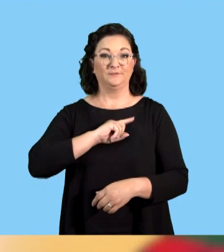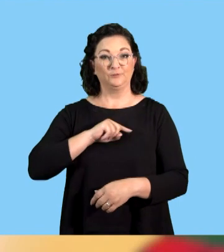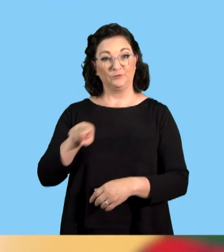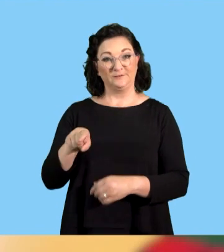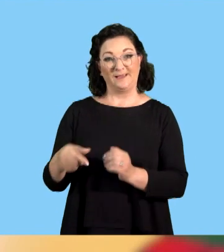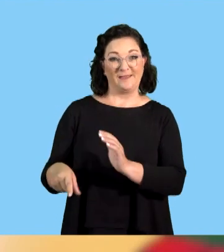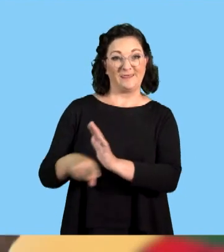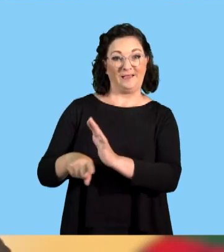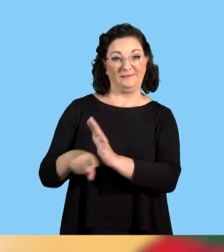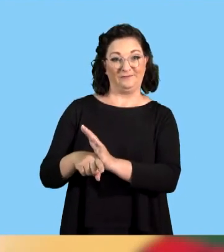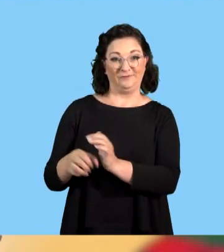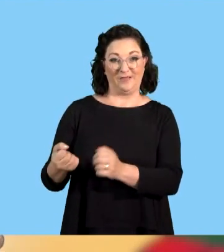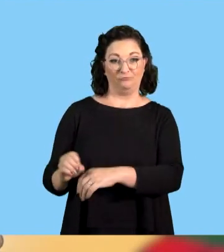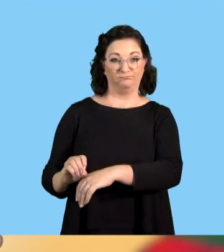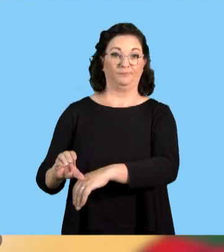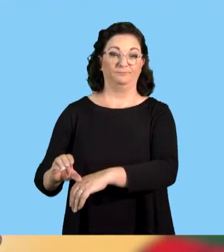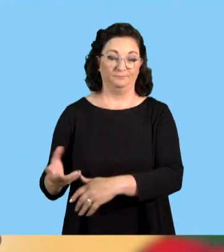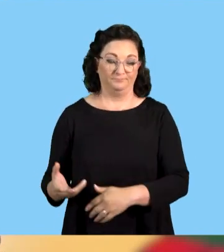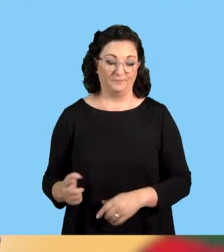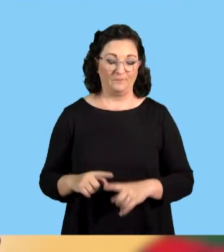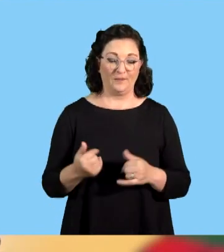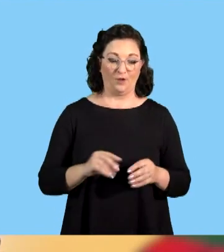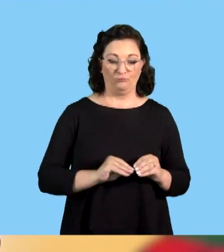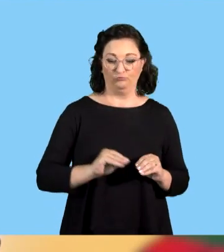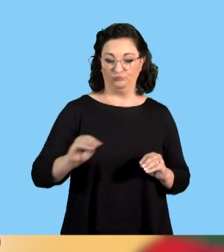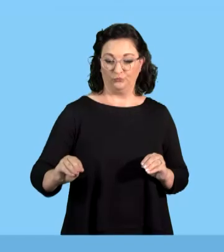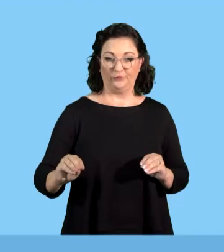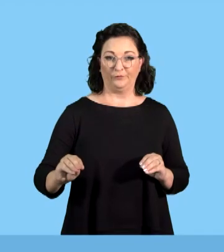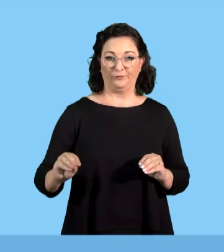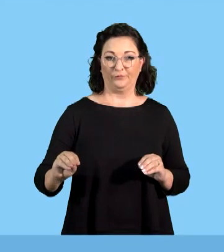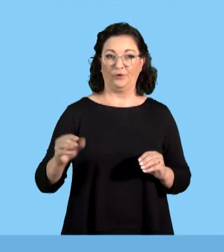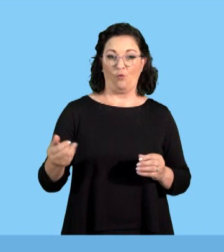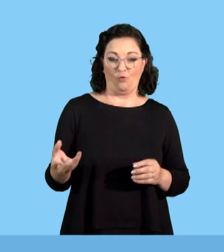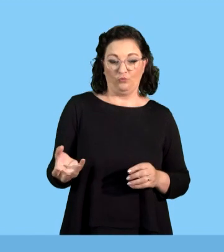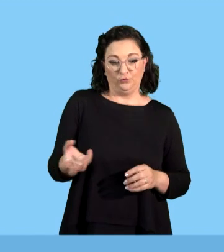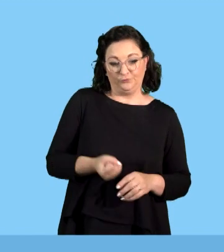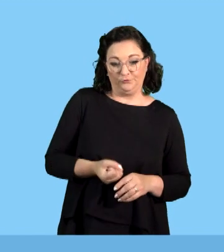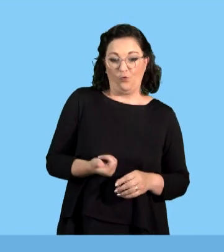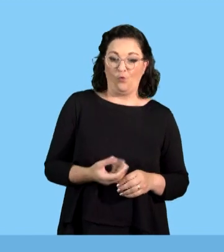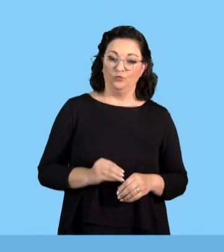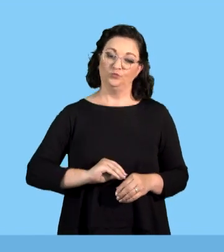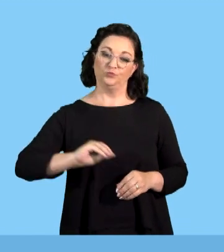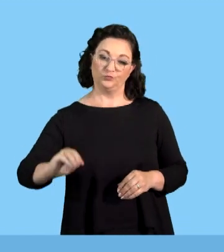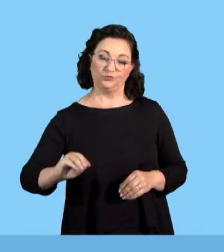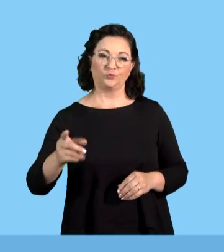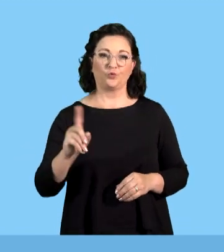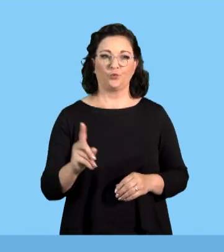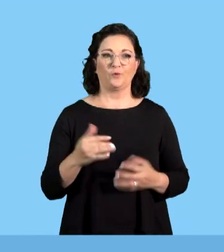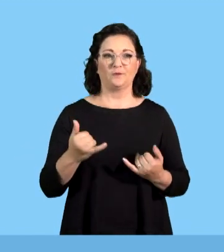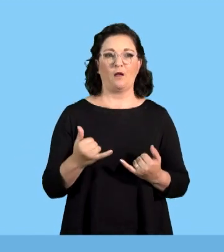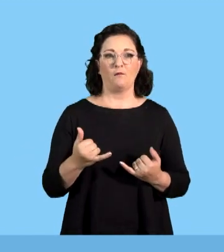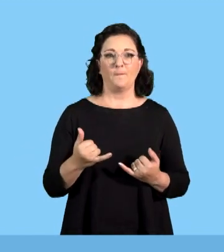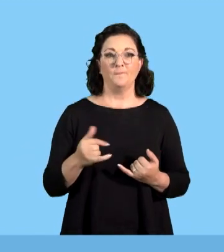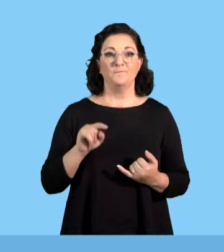be negatively charged. And those substances that either transfer or receive the electrons, the ones that are